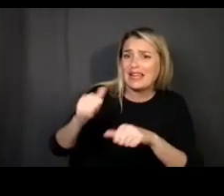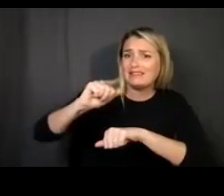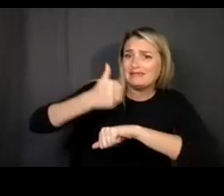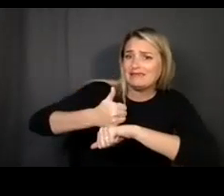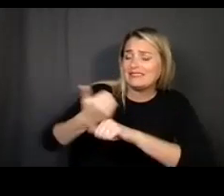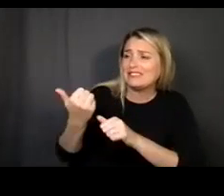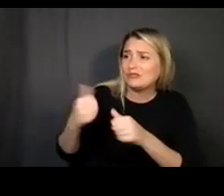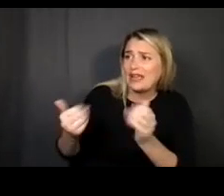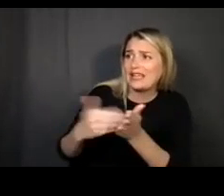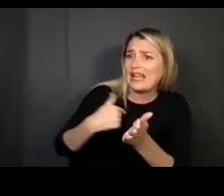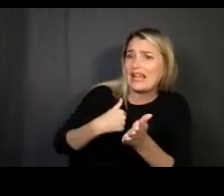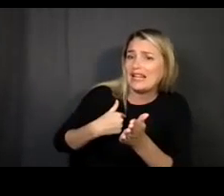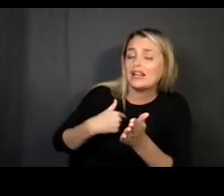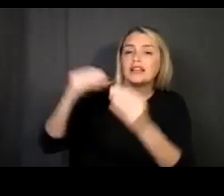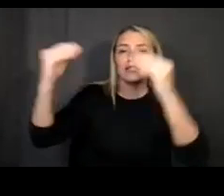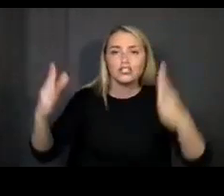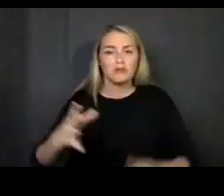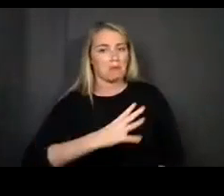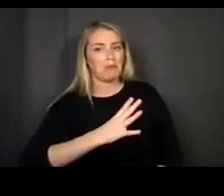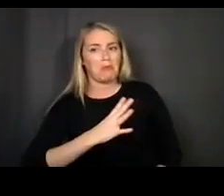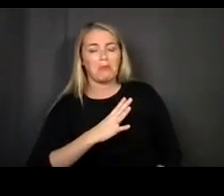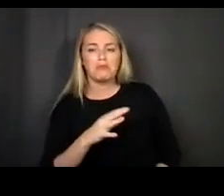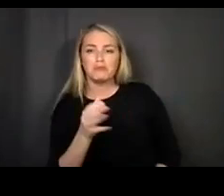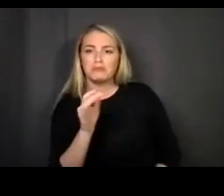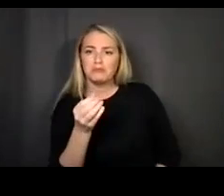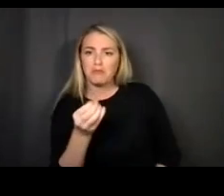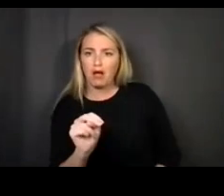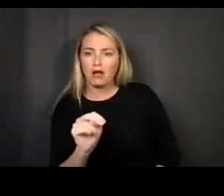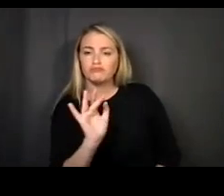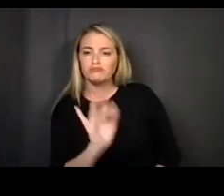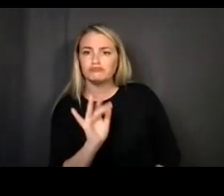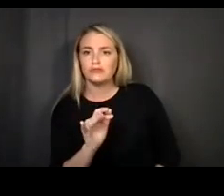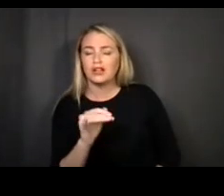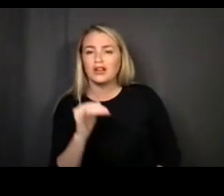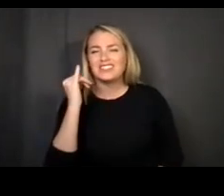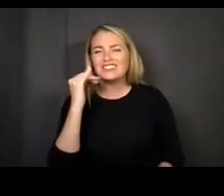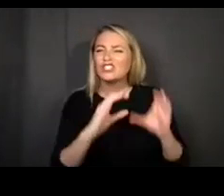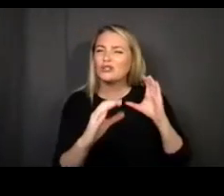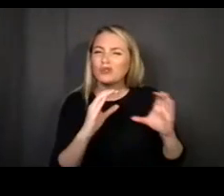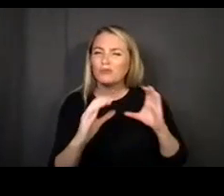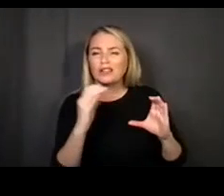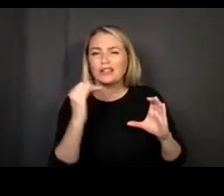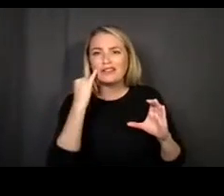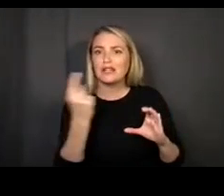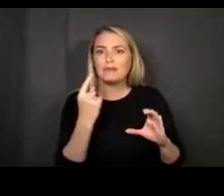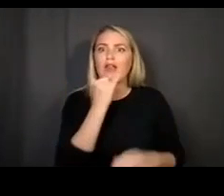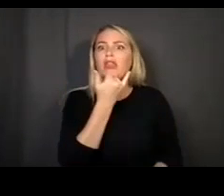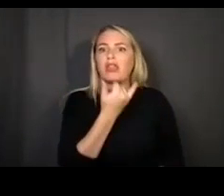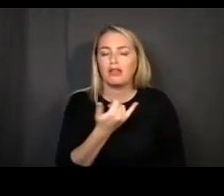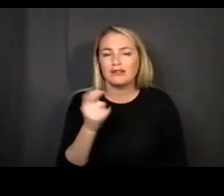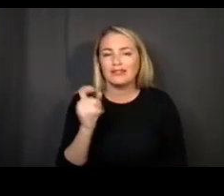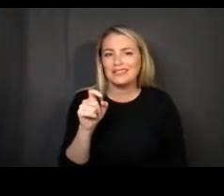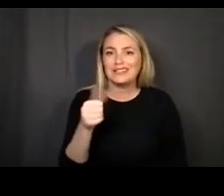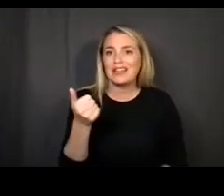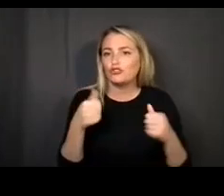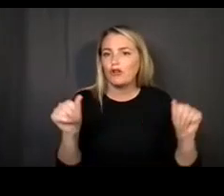turn? So just keep that communication open if you come to like a little roadblock where, oh, we goofed, or we needed another